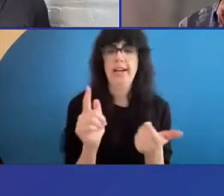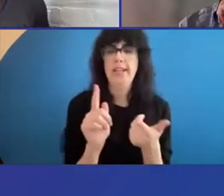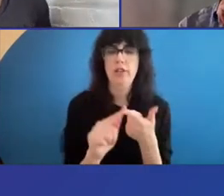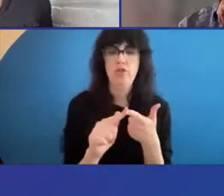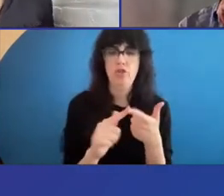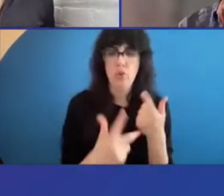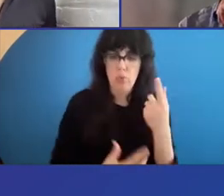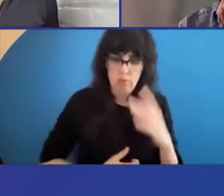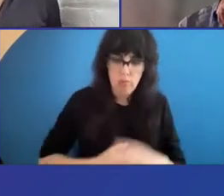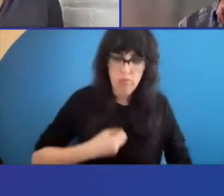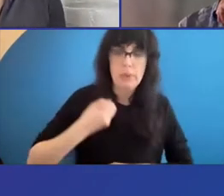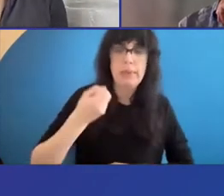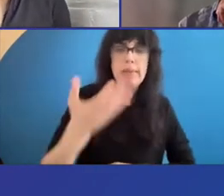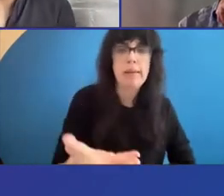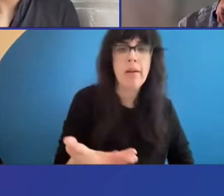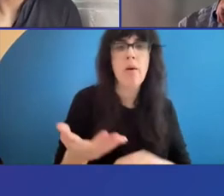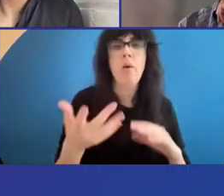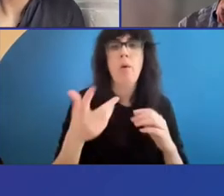bring outward.